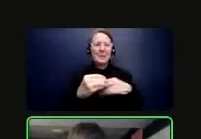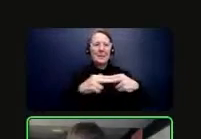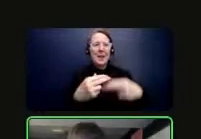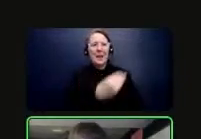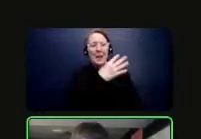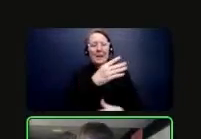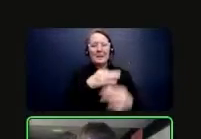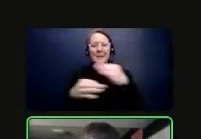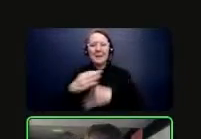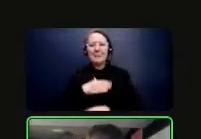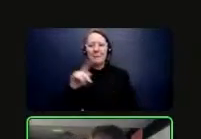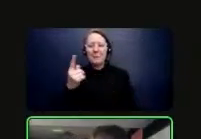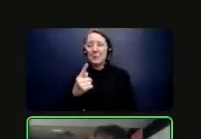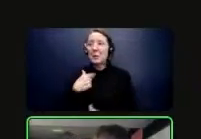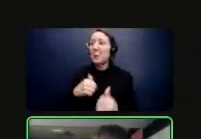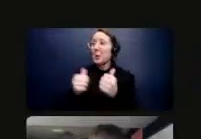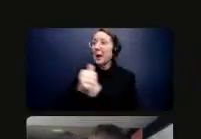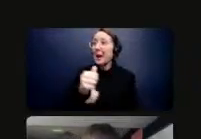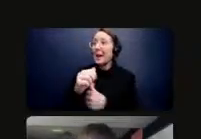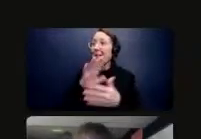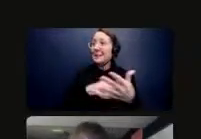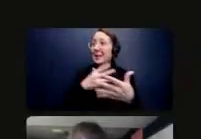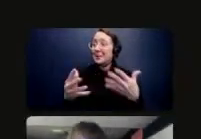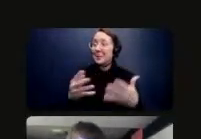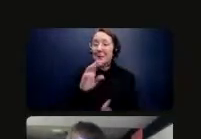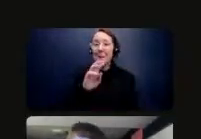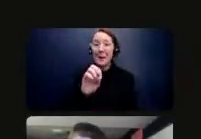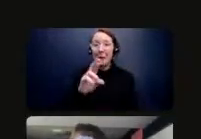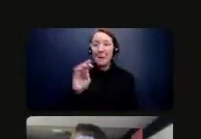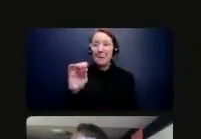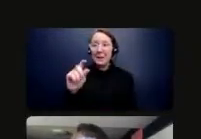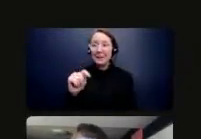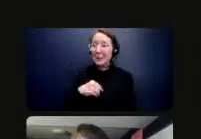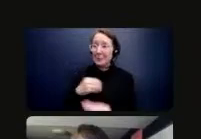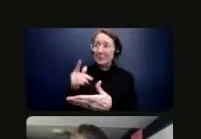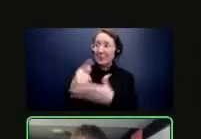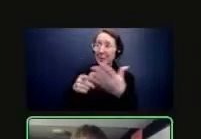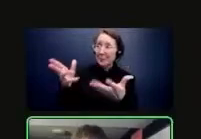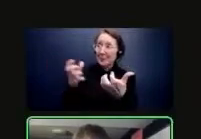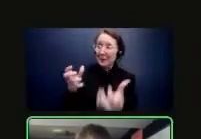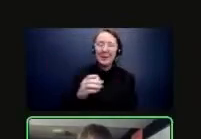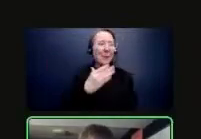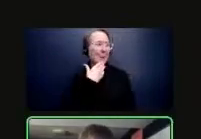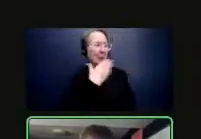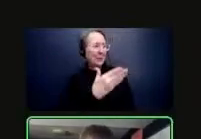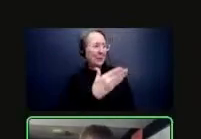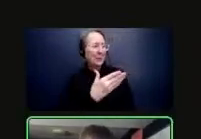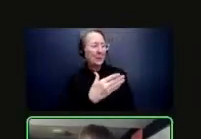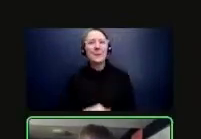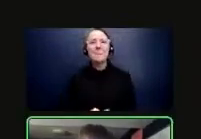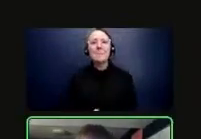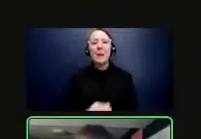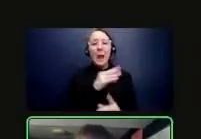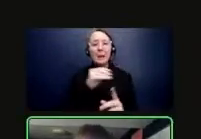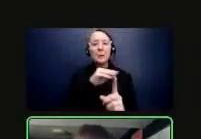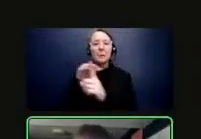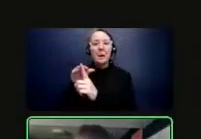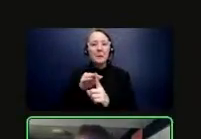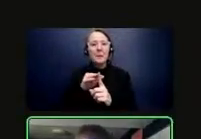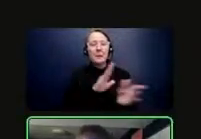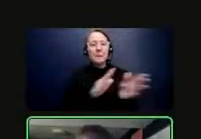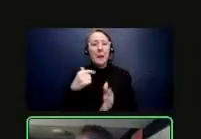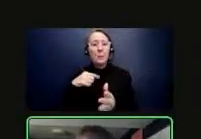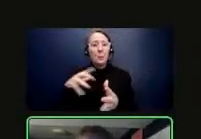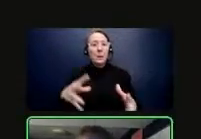schedule, Mayor Bennett, so I'm getting you what you wanted. All right, so, and as a reminder, the strategic plan that we adopted last